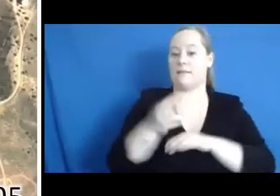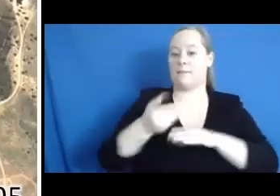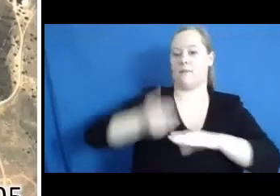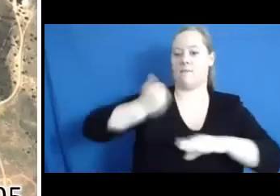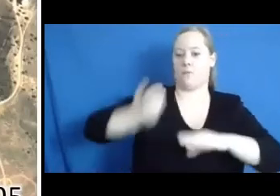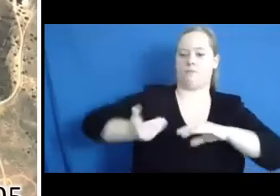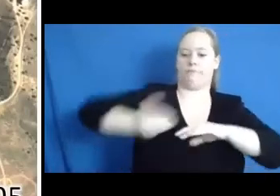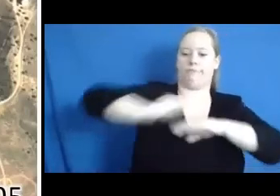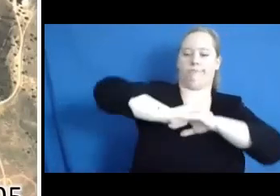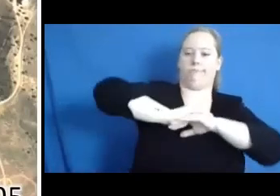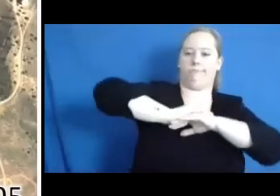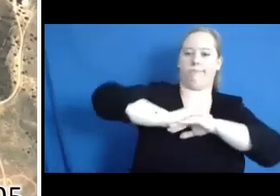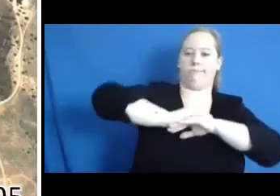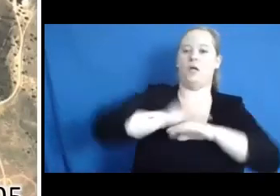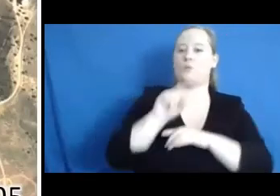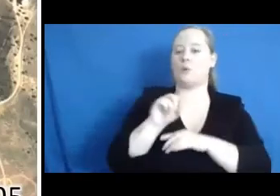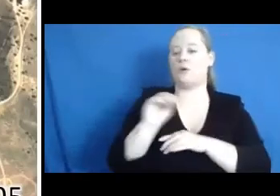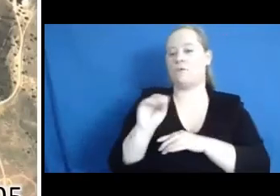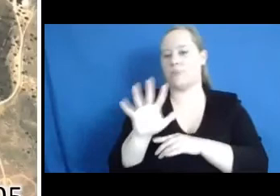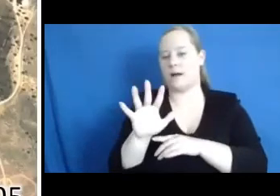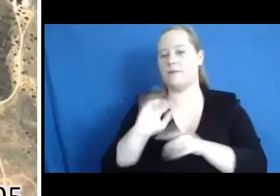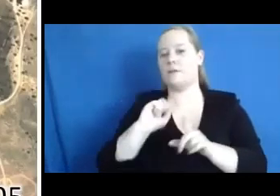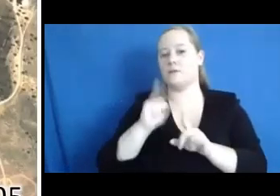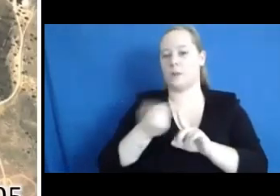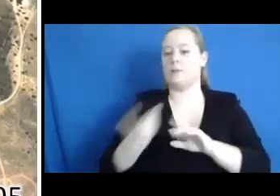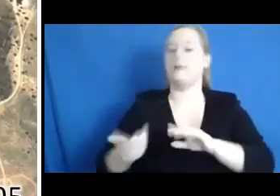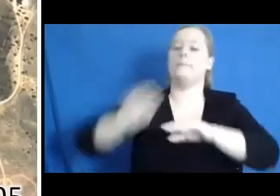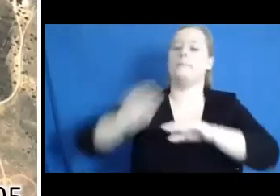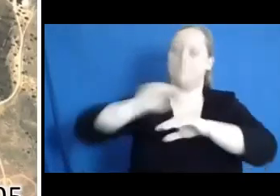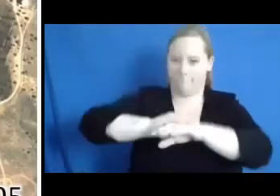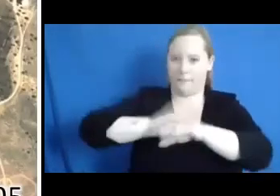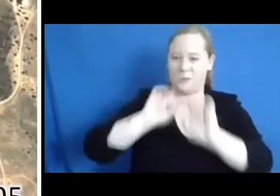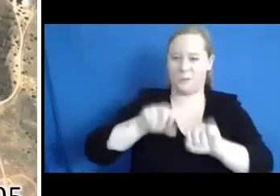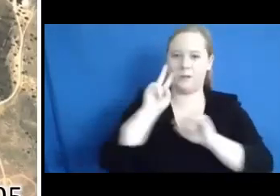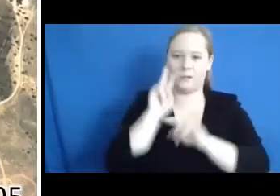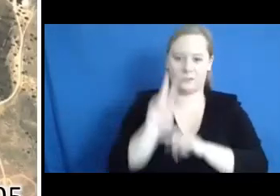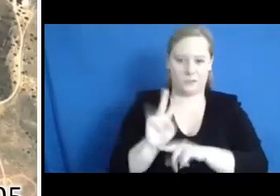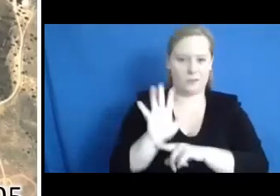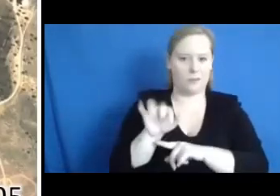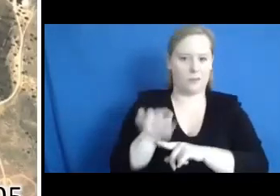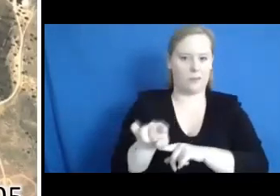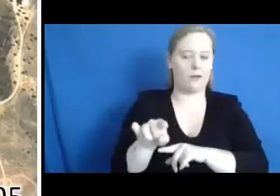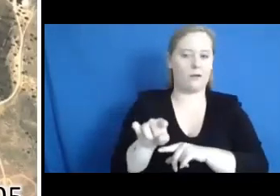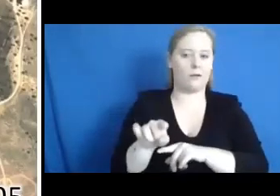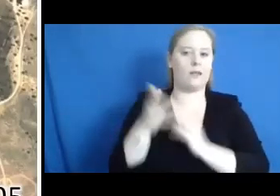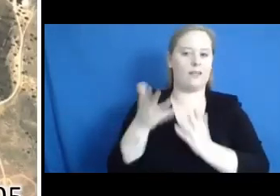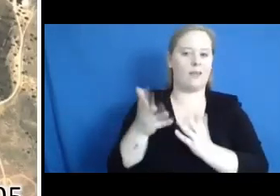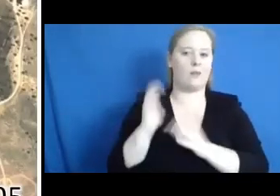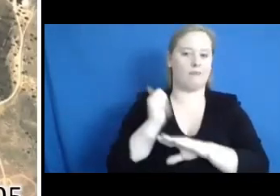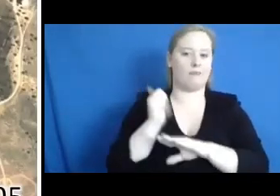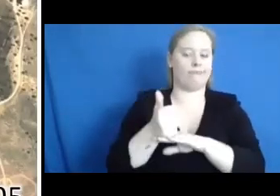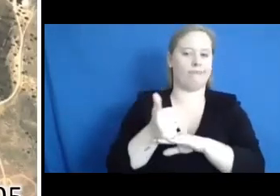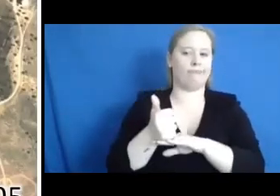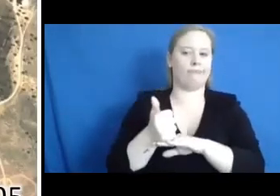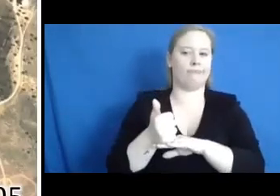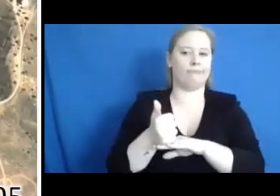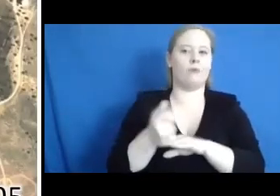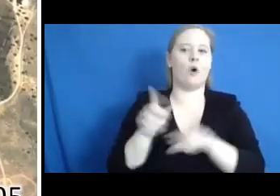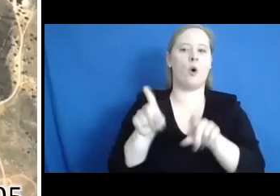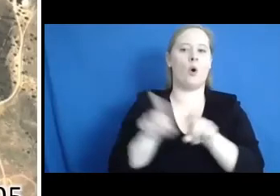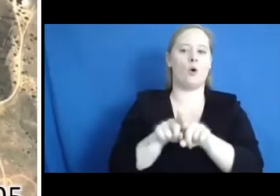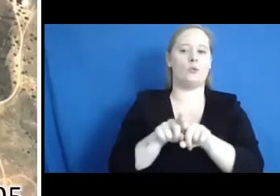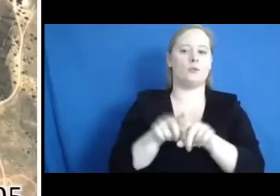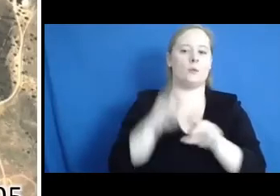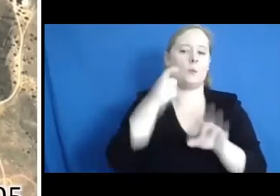In 2005 is when it was installed, and you can see the cap is in place as well as the county road. And